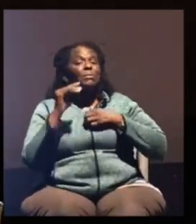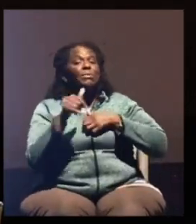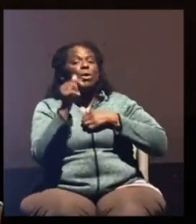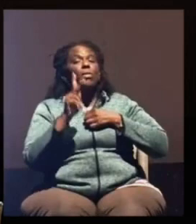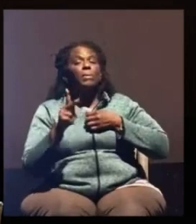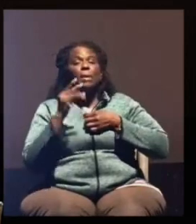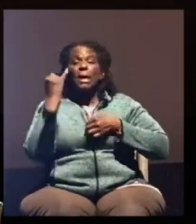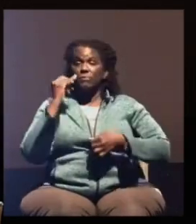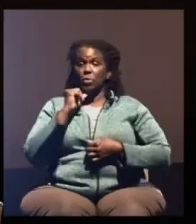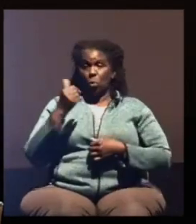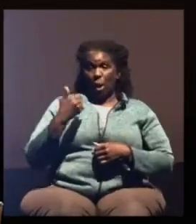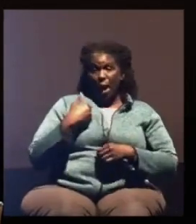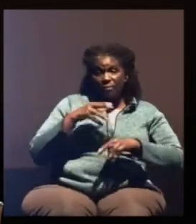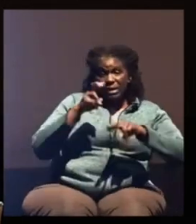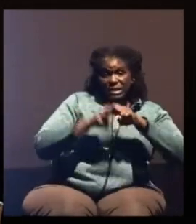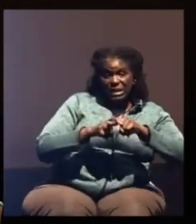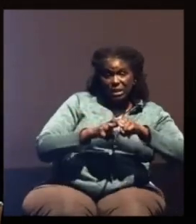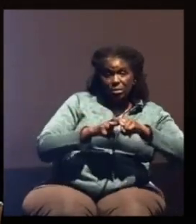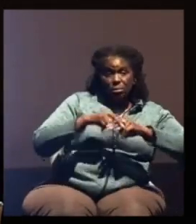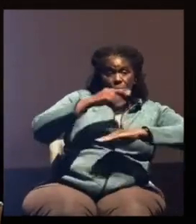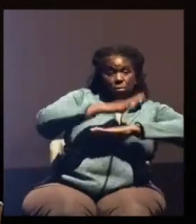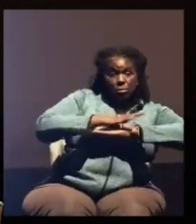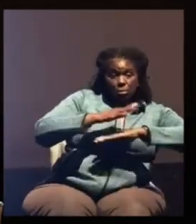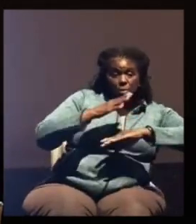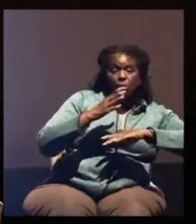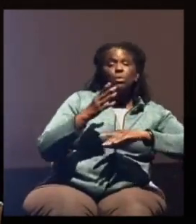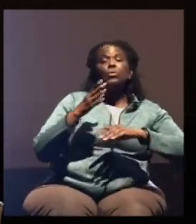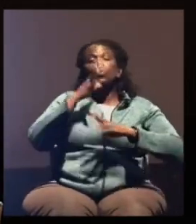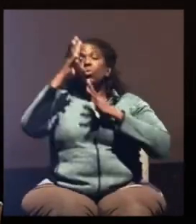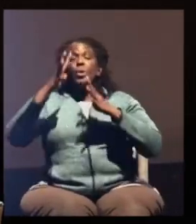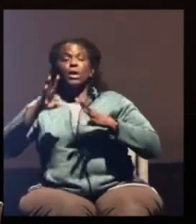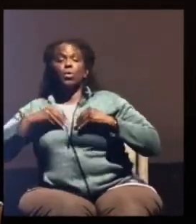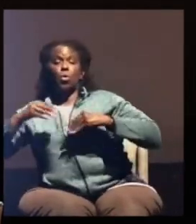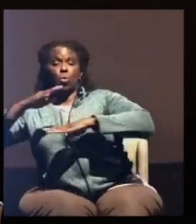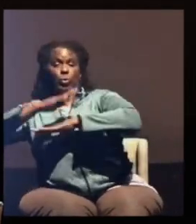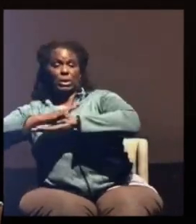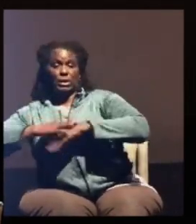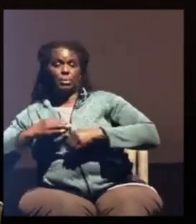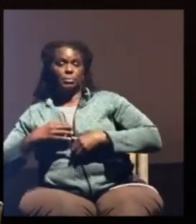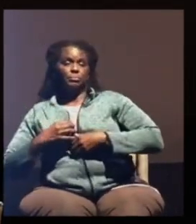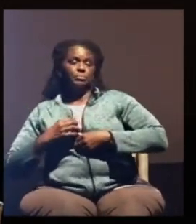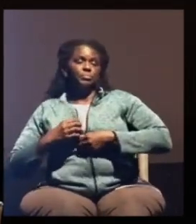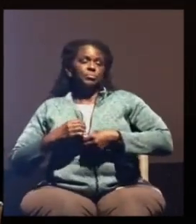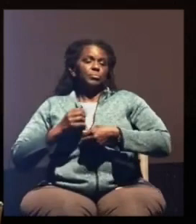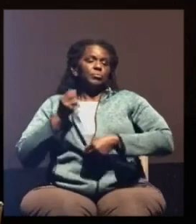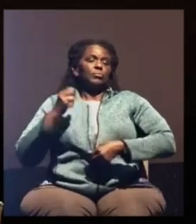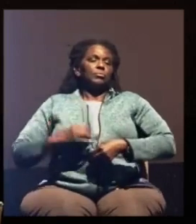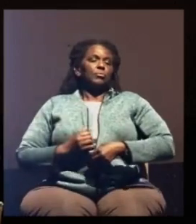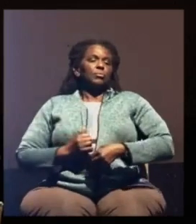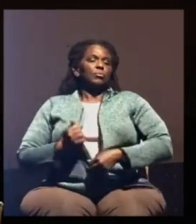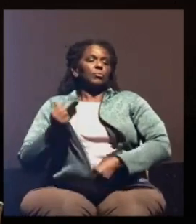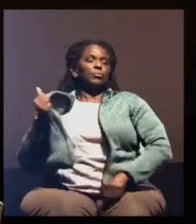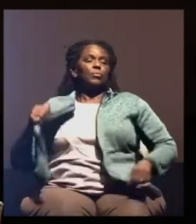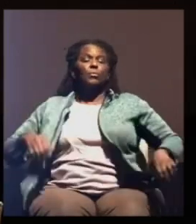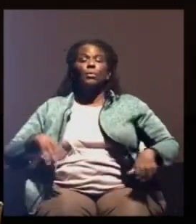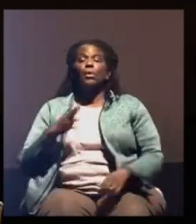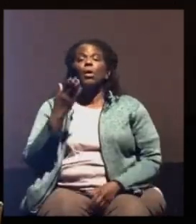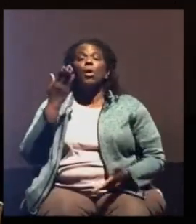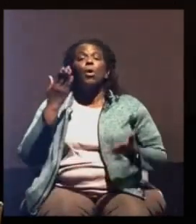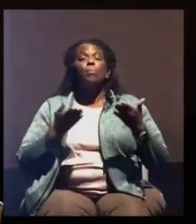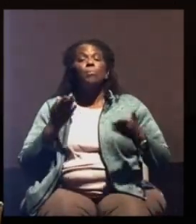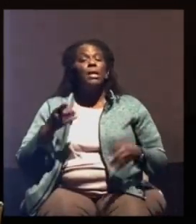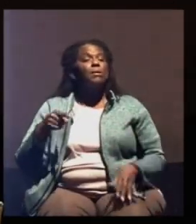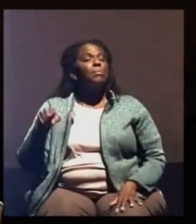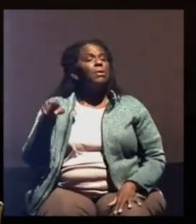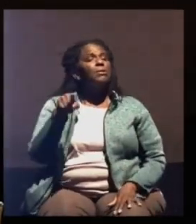you create your own table. And that's been my experience in my life. But I wanted the audience to reflect on this, because it may be that you